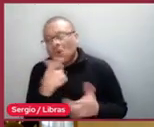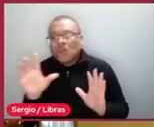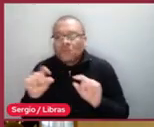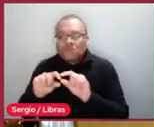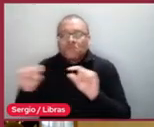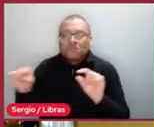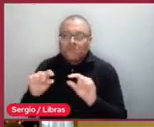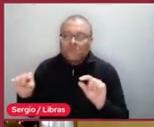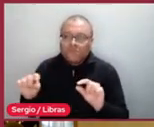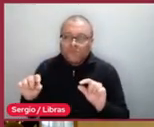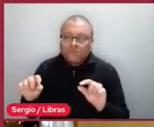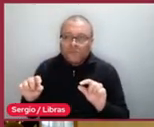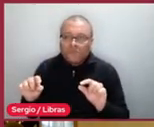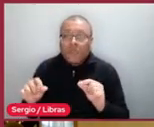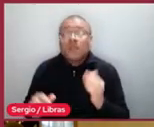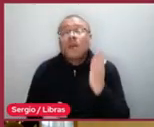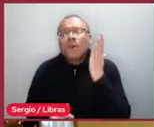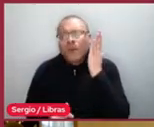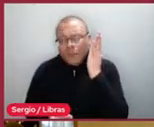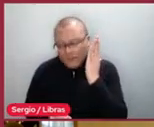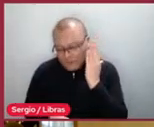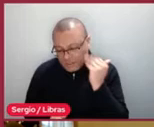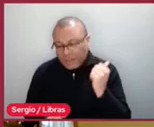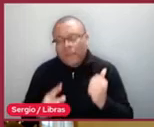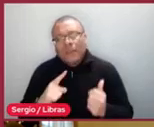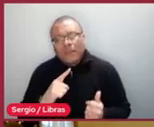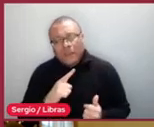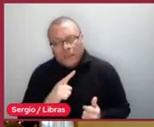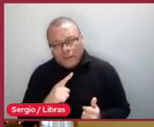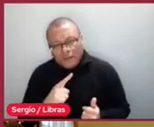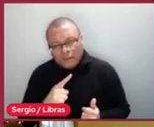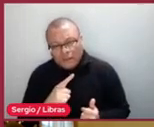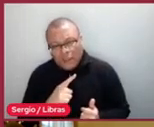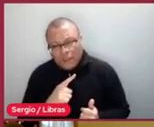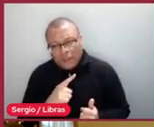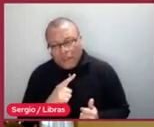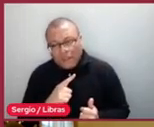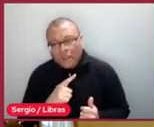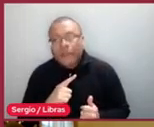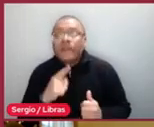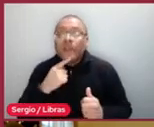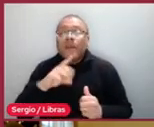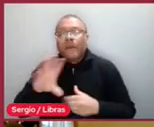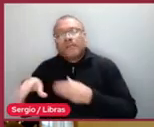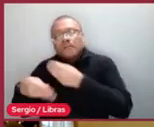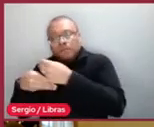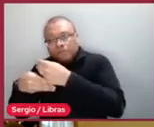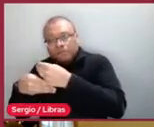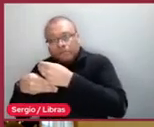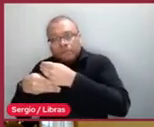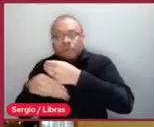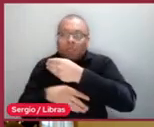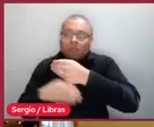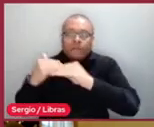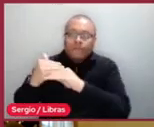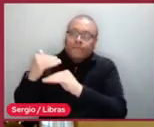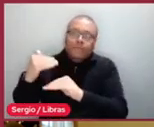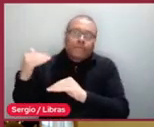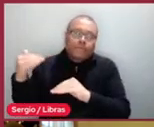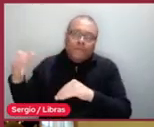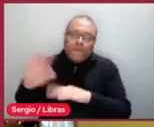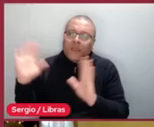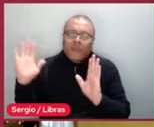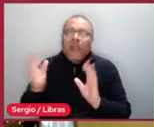Then I know that by summing everything, I will get like 100 plus minus 10, minus 10, minus 10, 70,